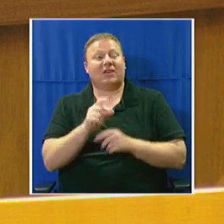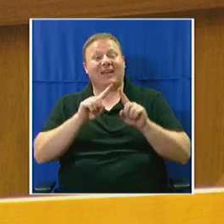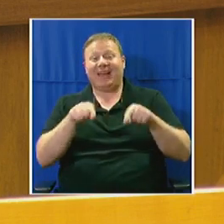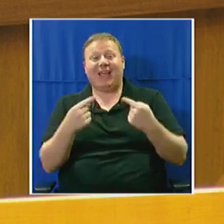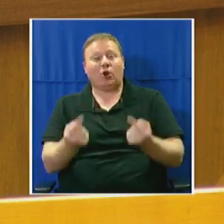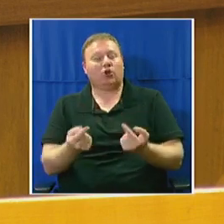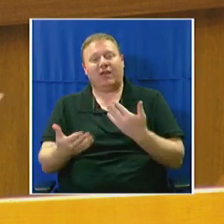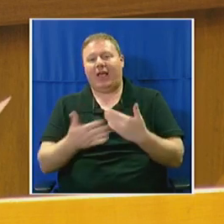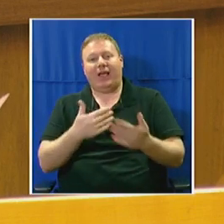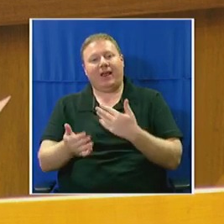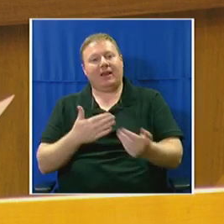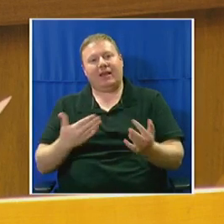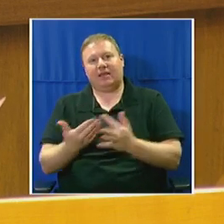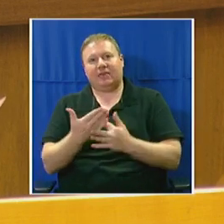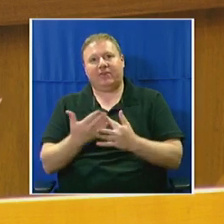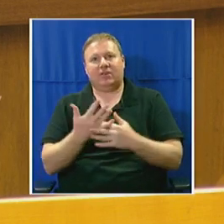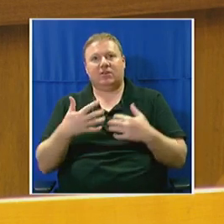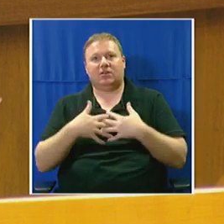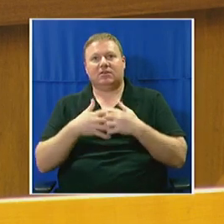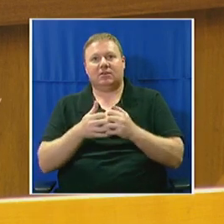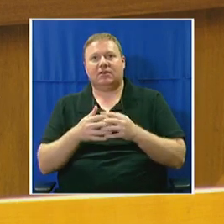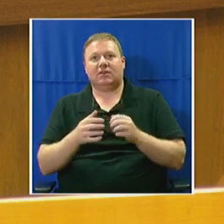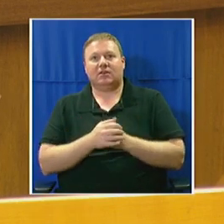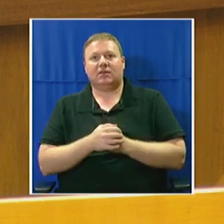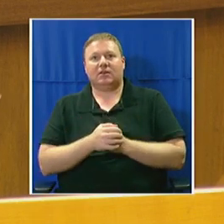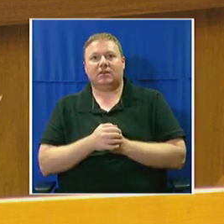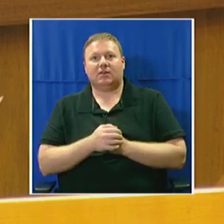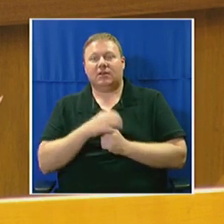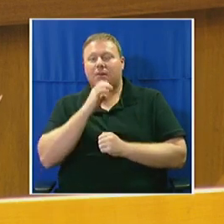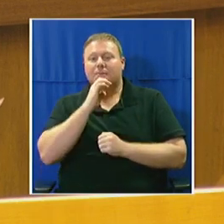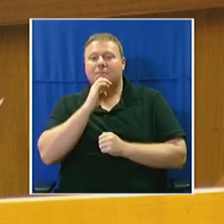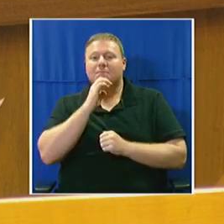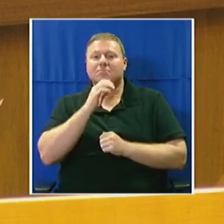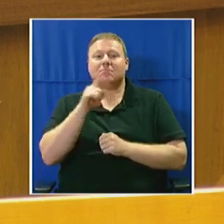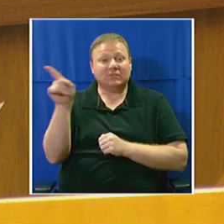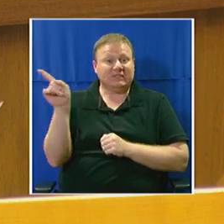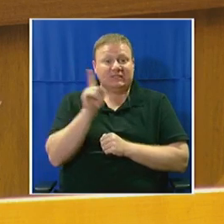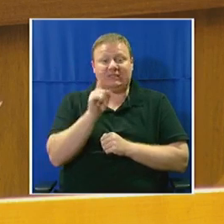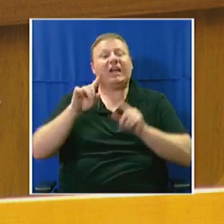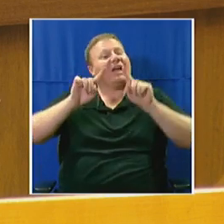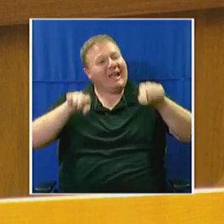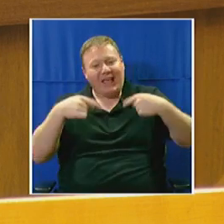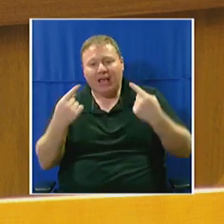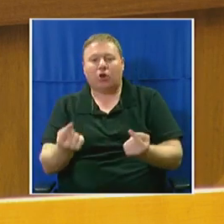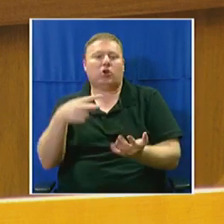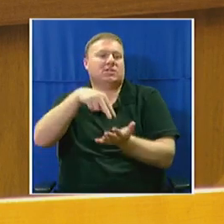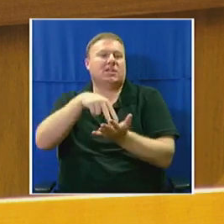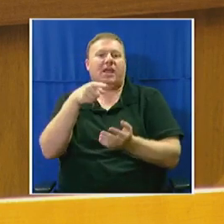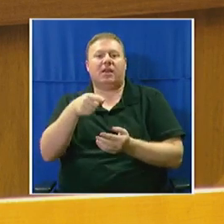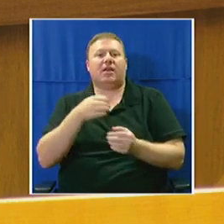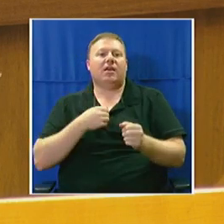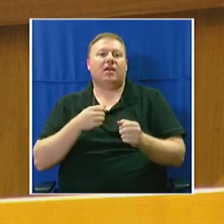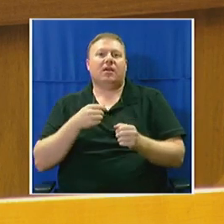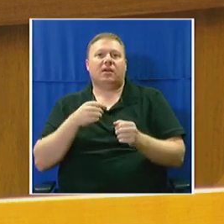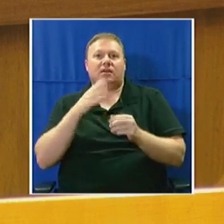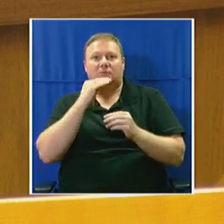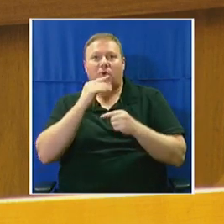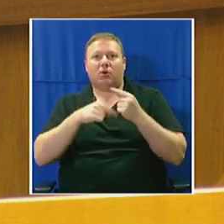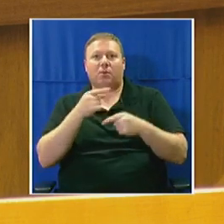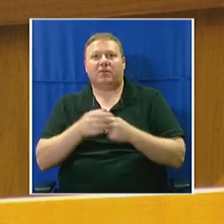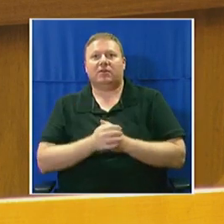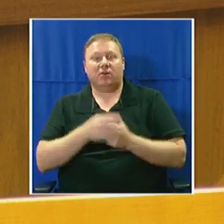interventions and that forfeits their right to stand here at this Podium and speak about the fight against gender based violence